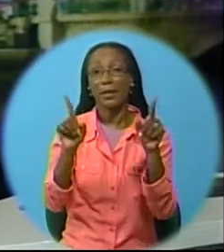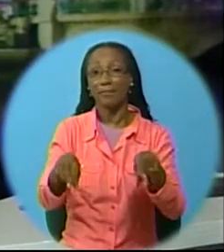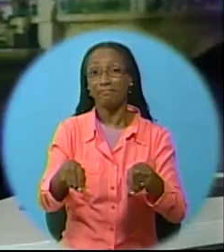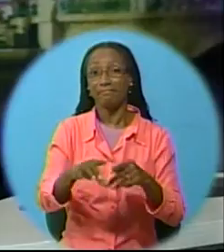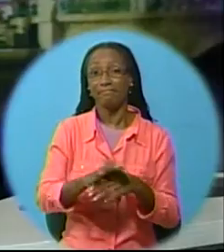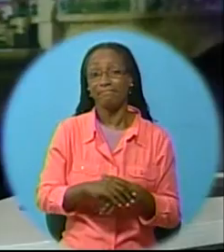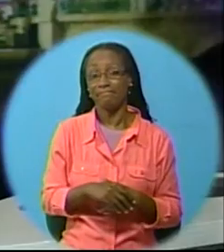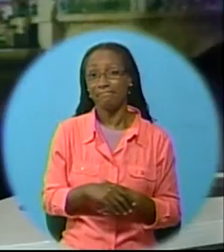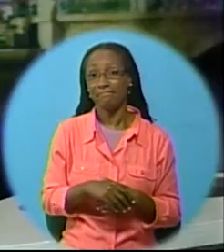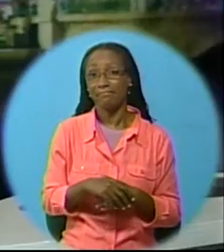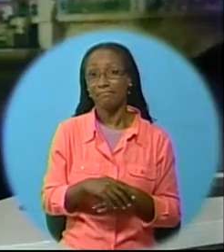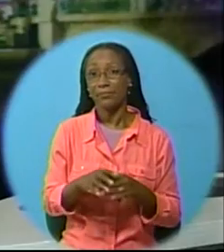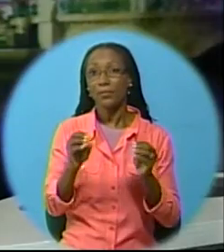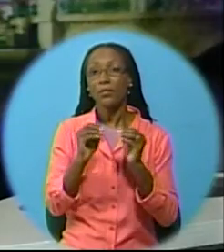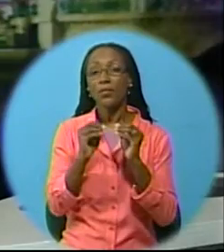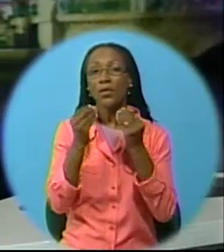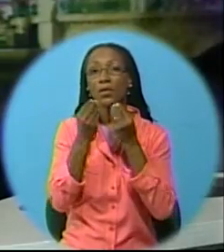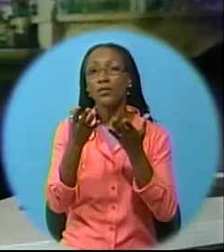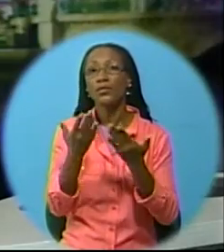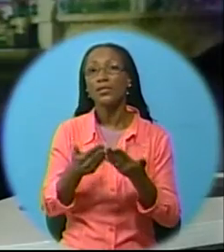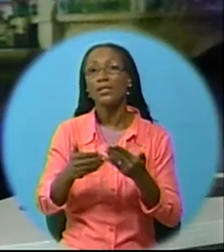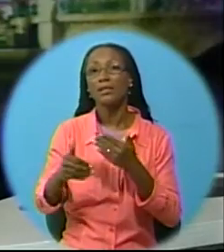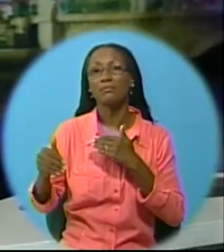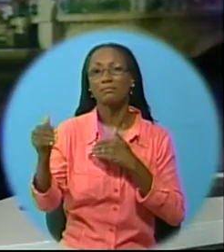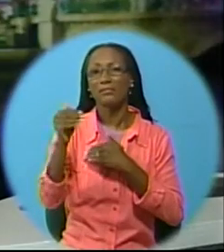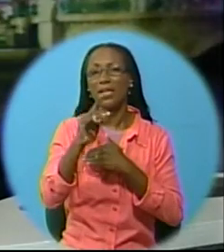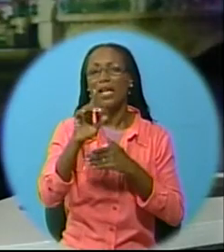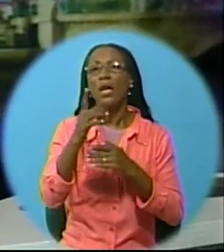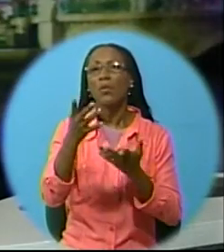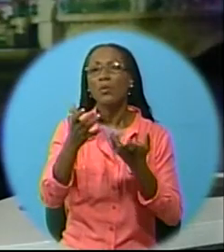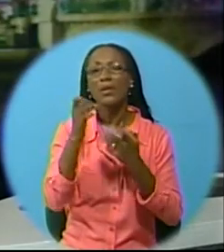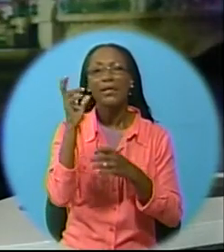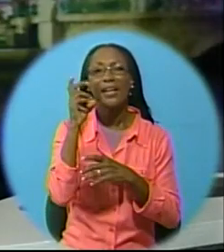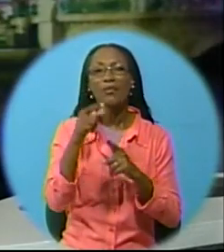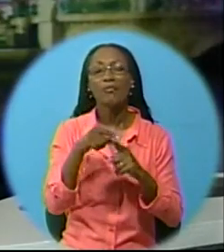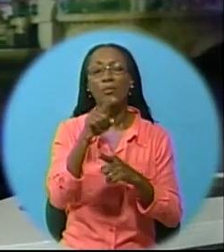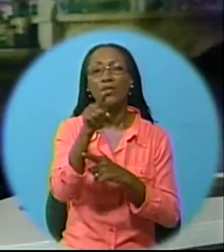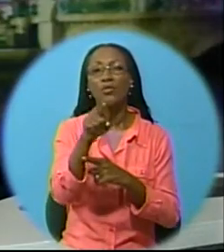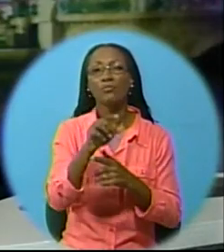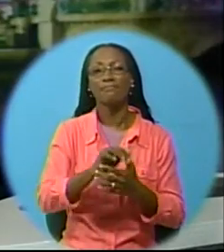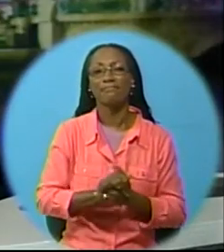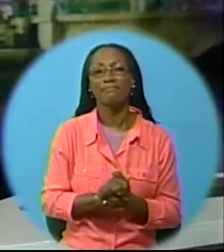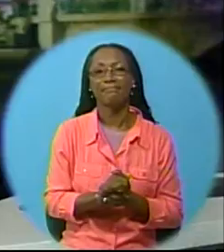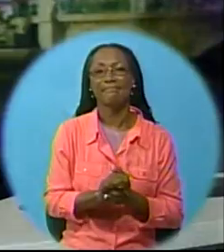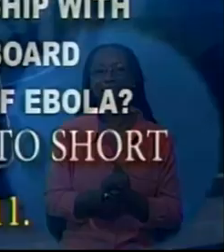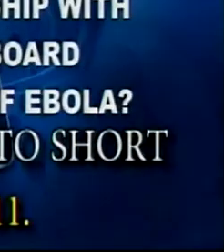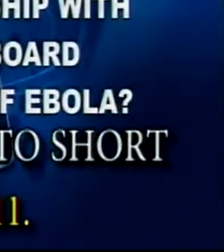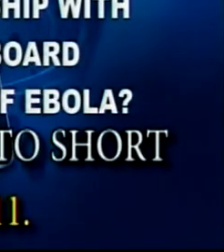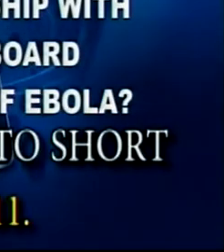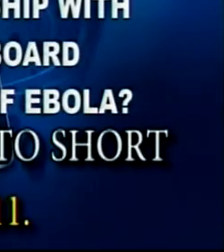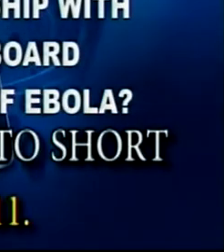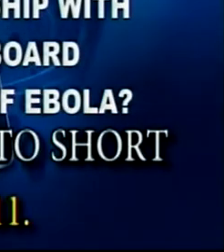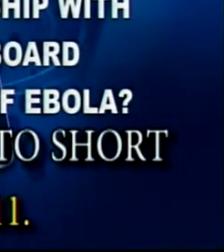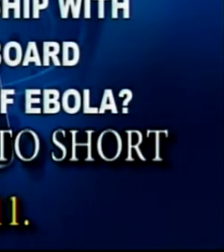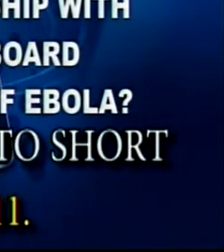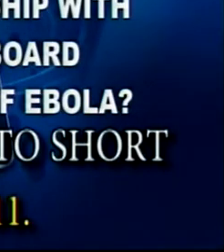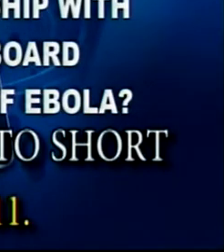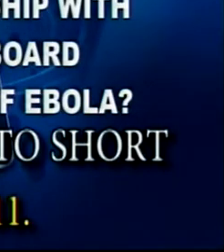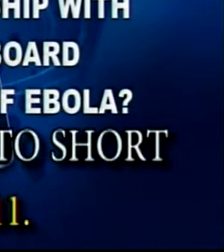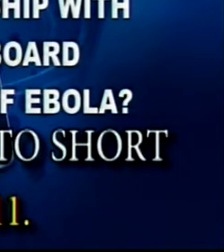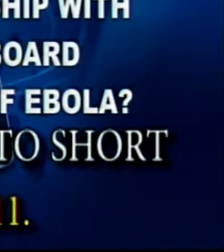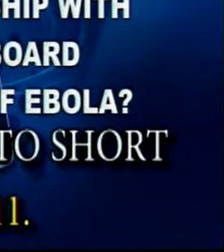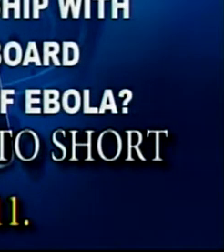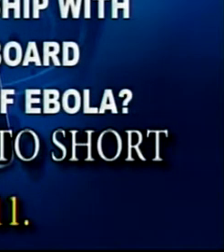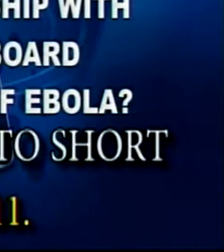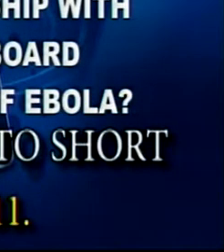incidents. More news ahead in just a moment, but first, we want to hear from you on this question. Do you believe Barbados